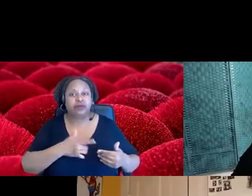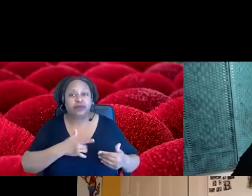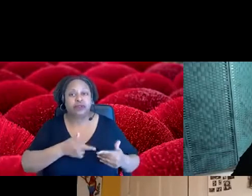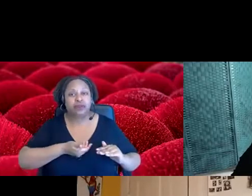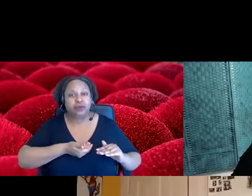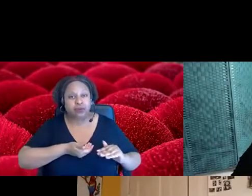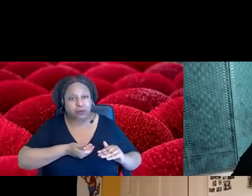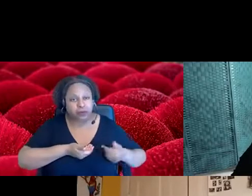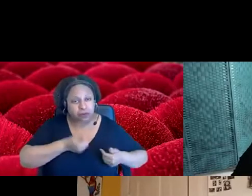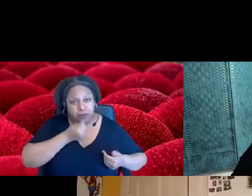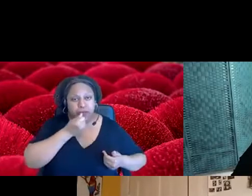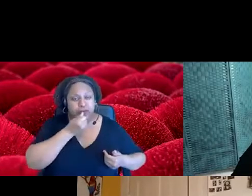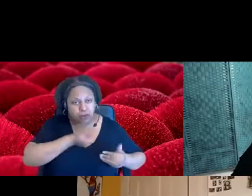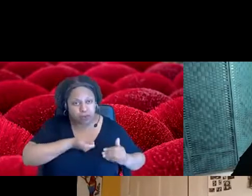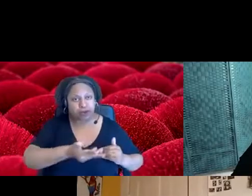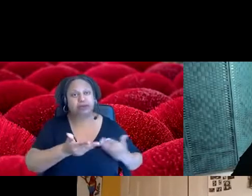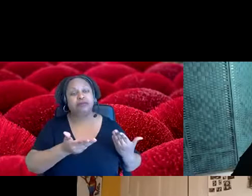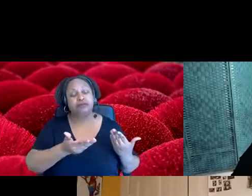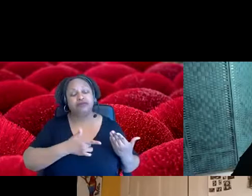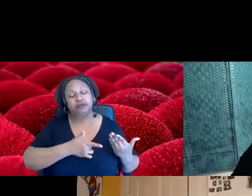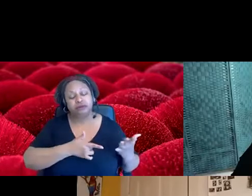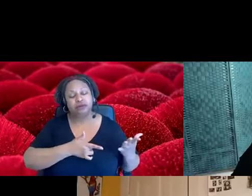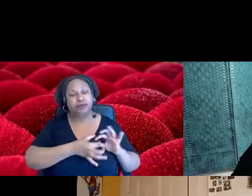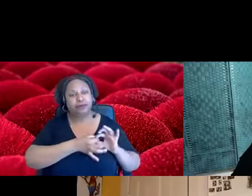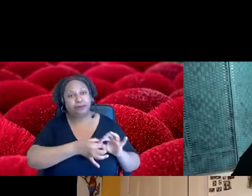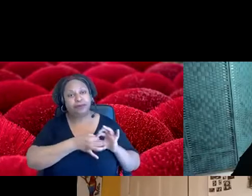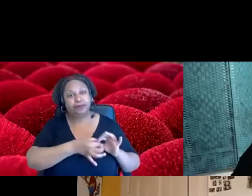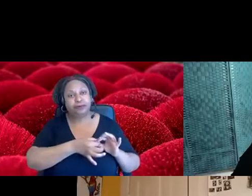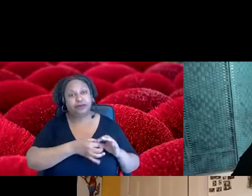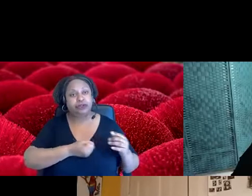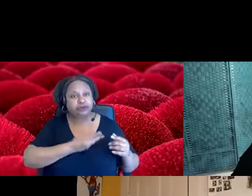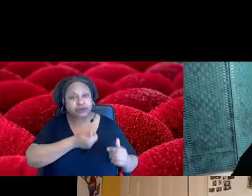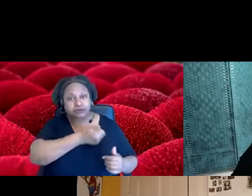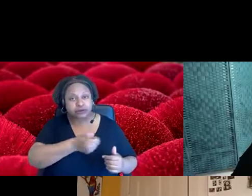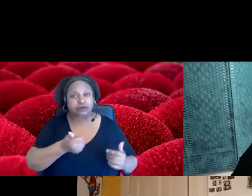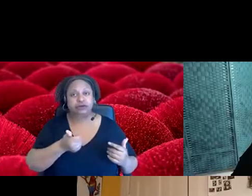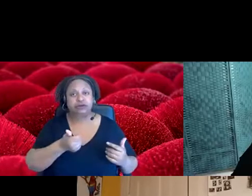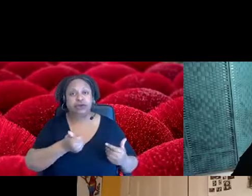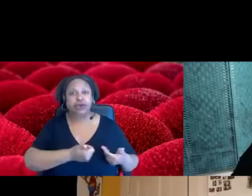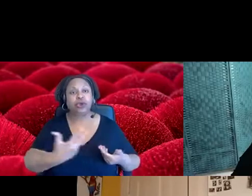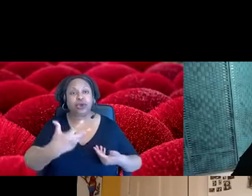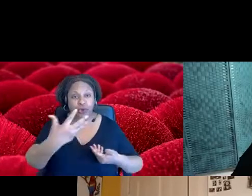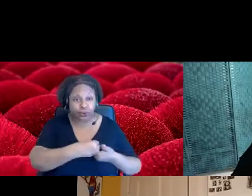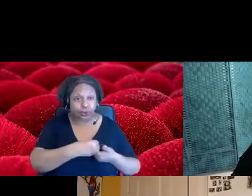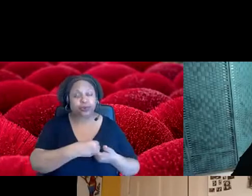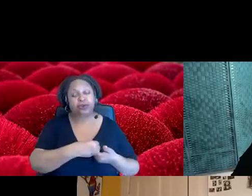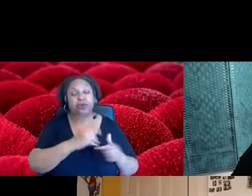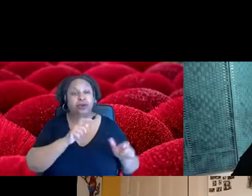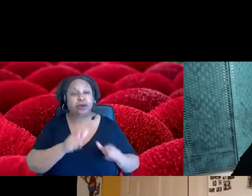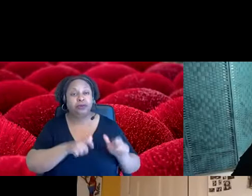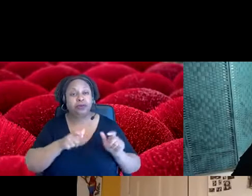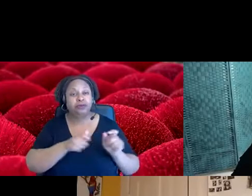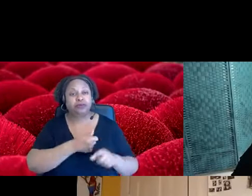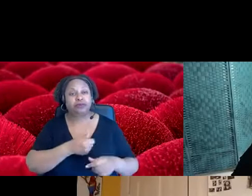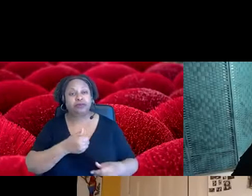know, that was created in terms of expressing themselves and including people from New